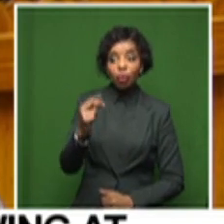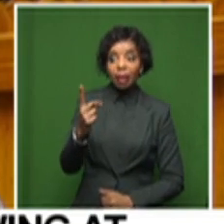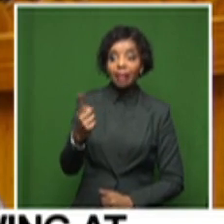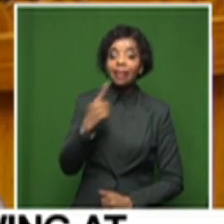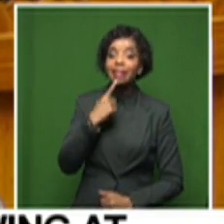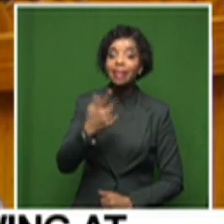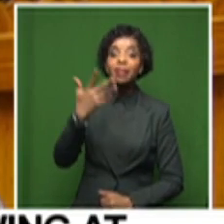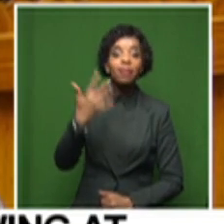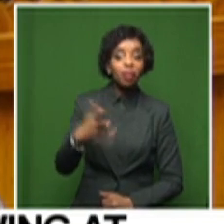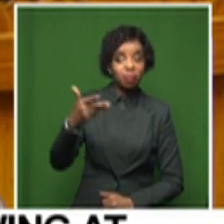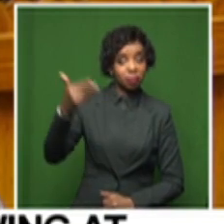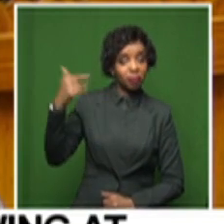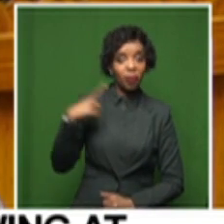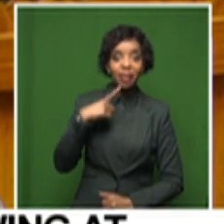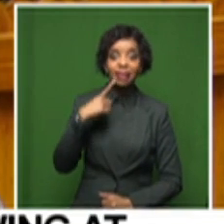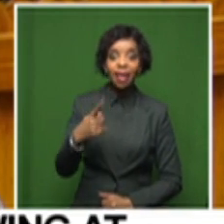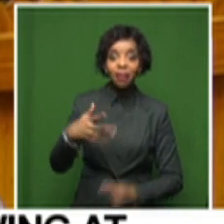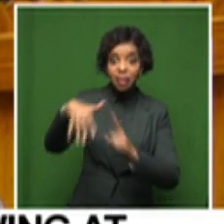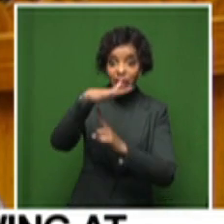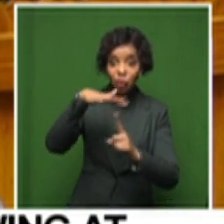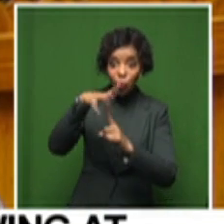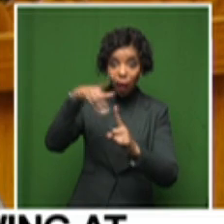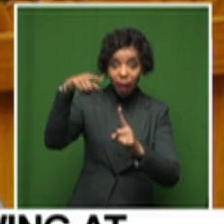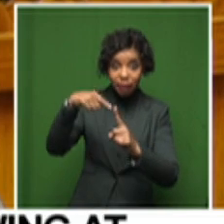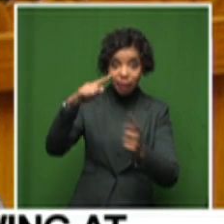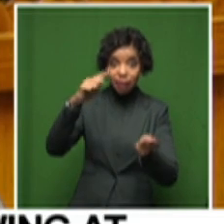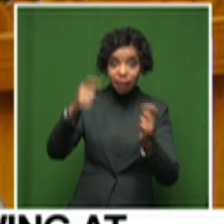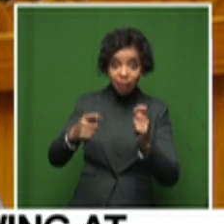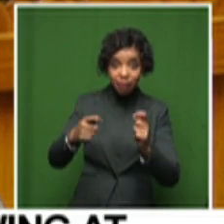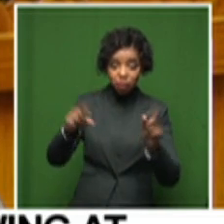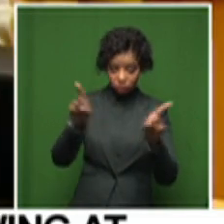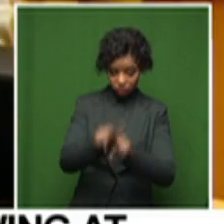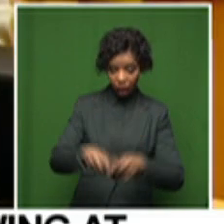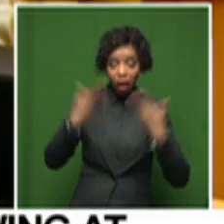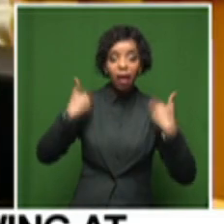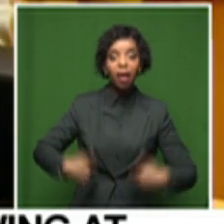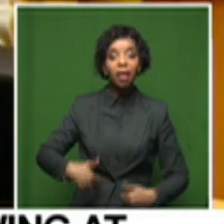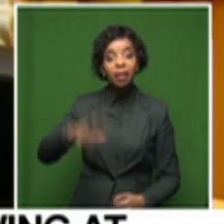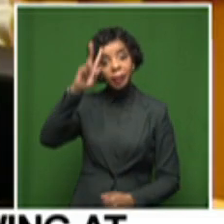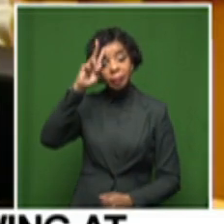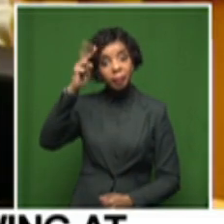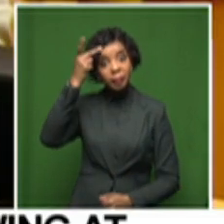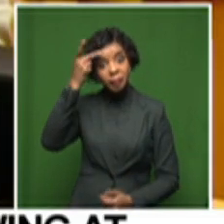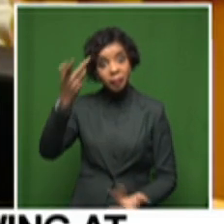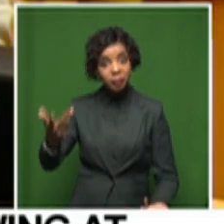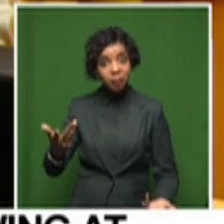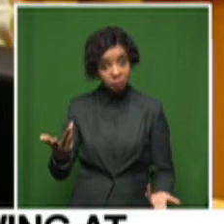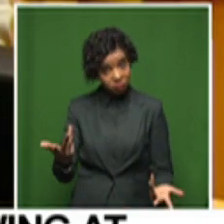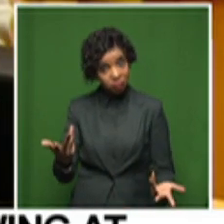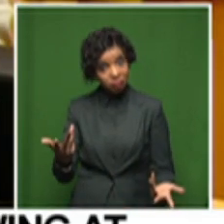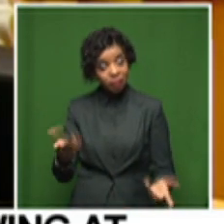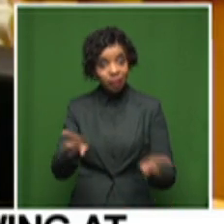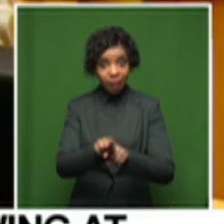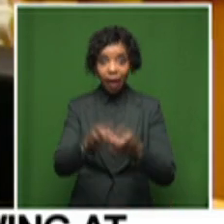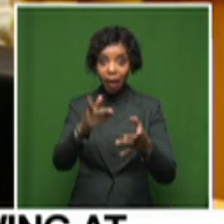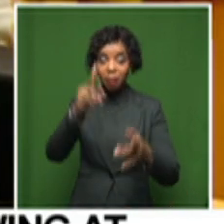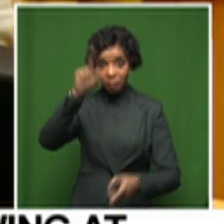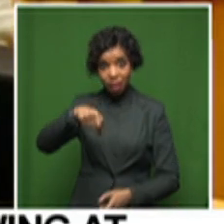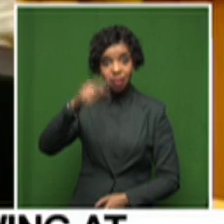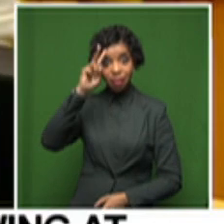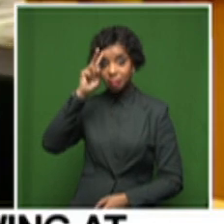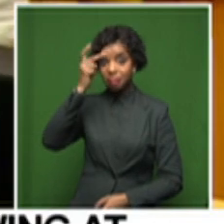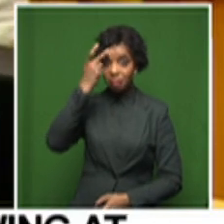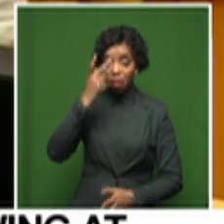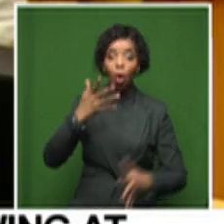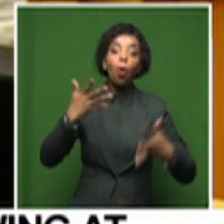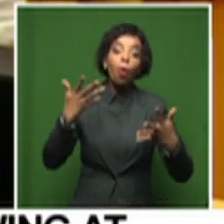changes, I change my mind. Don't you, sir? You have to change your mind. Otherwise, you suffer from